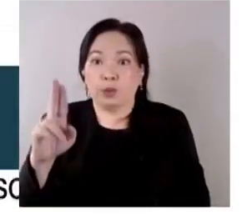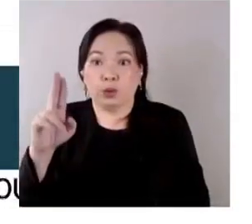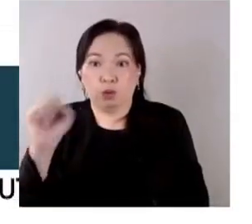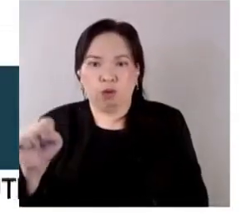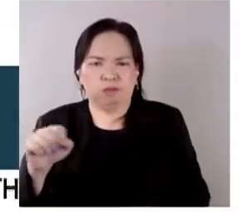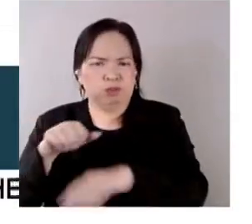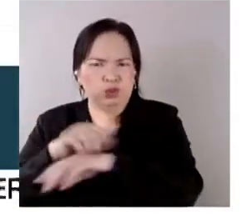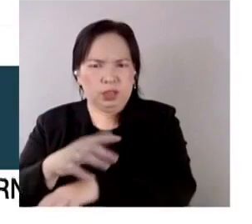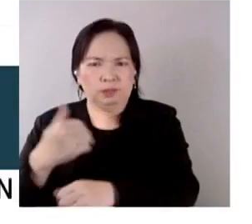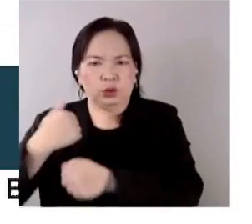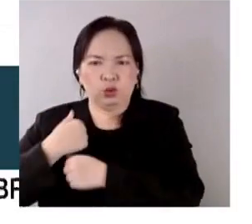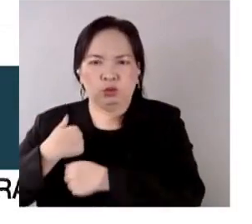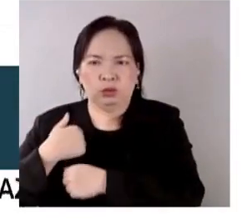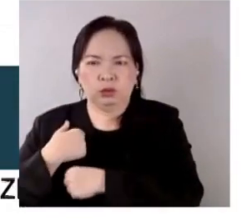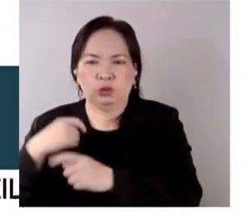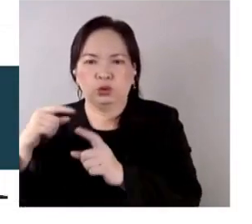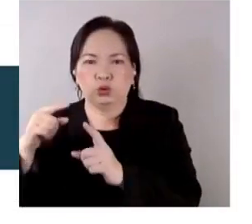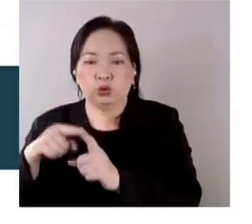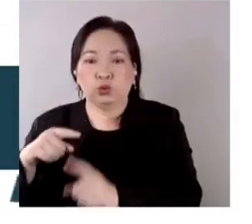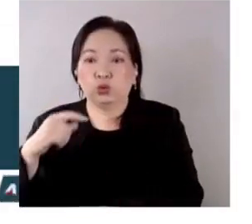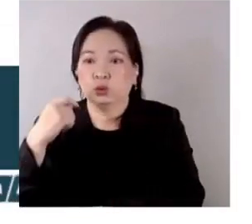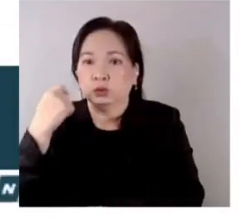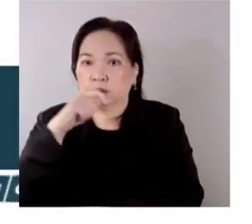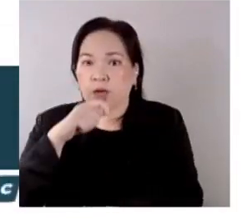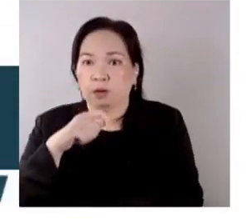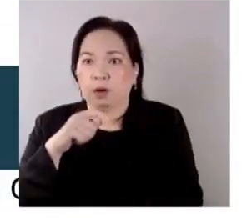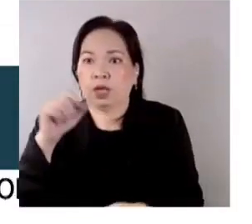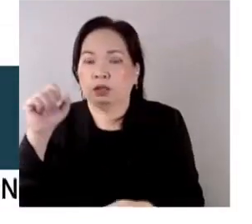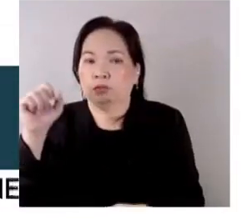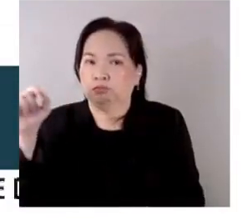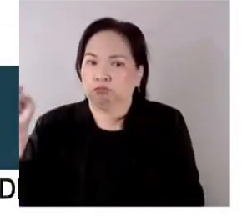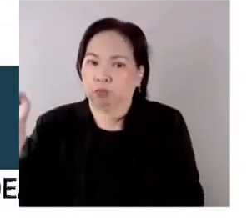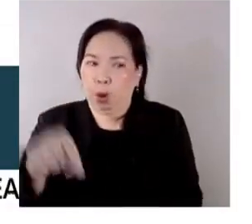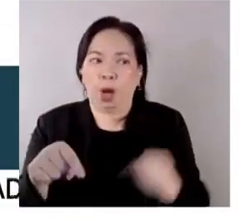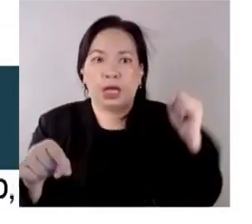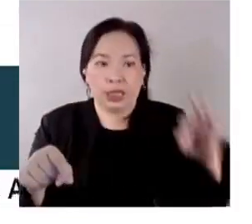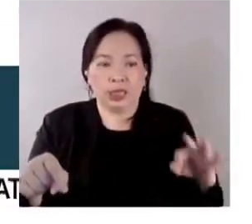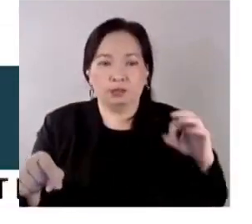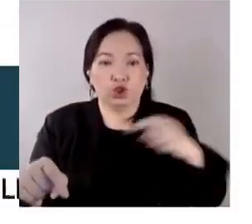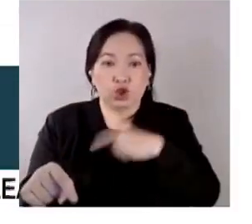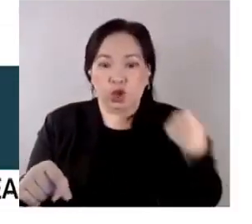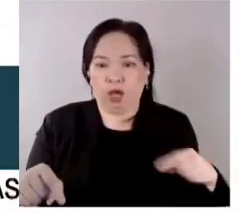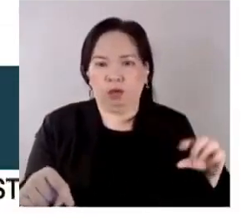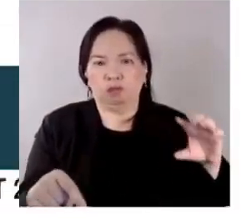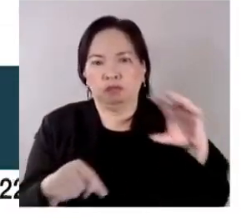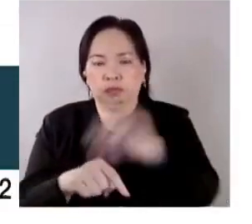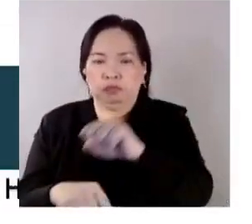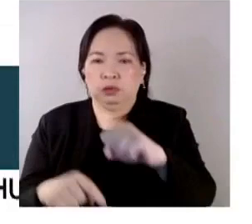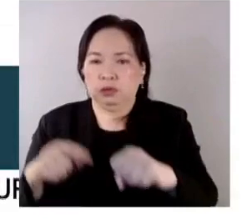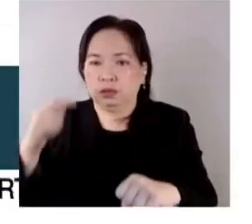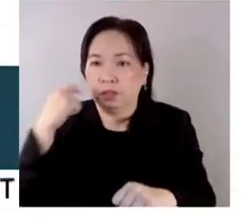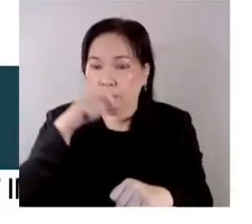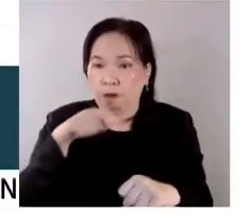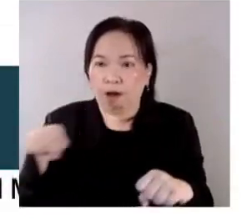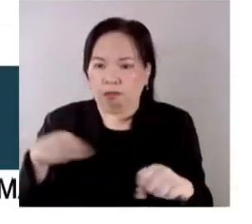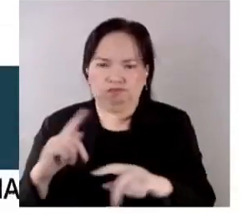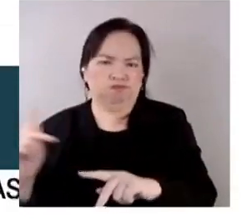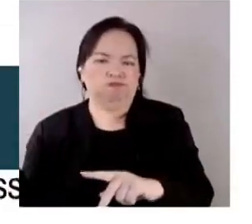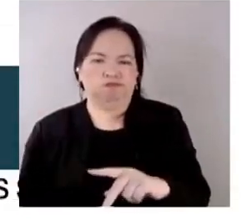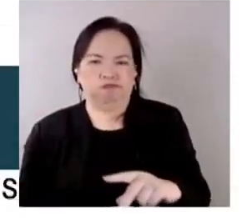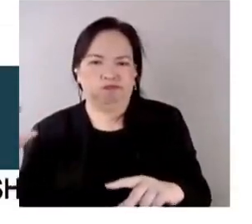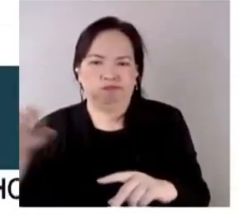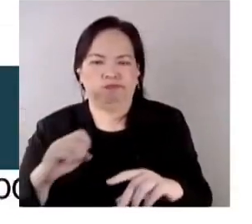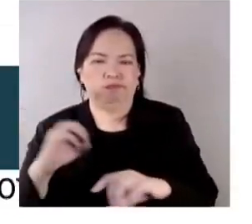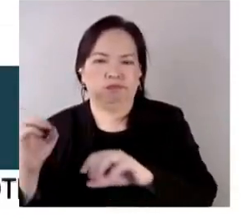forces in case China invades Taiwan. And of course, in a recent incident, twice, you know, one during the visit